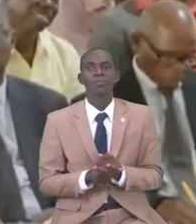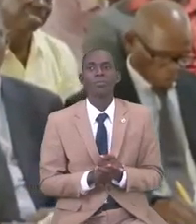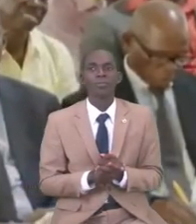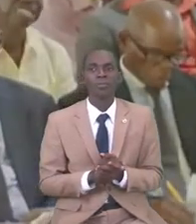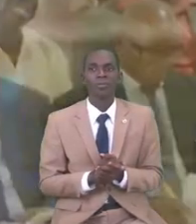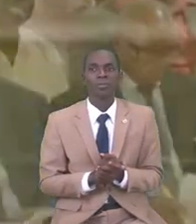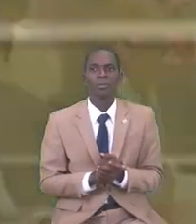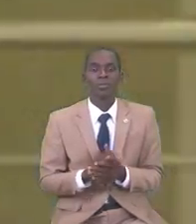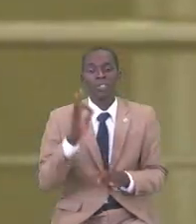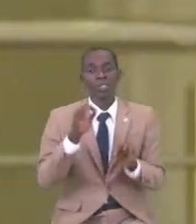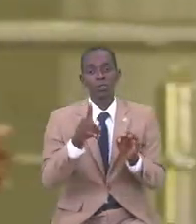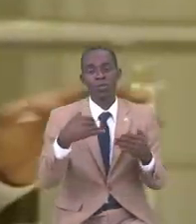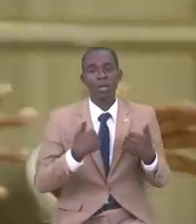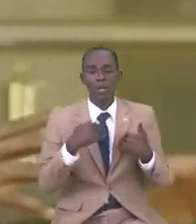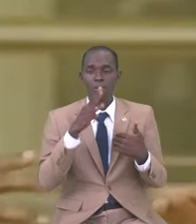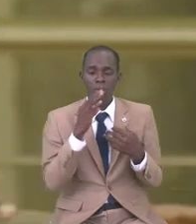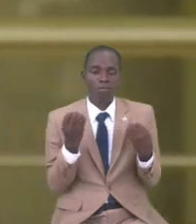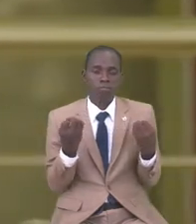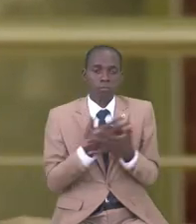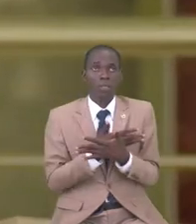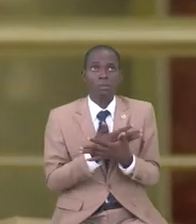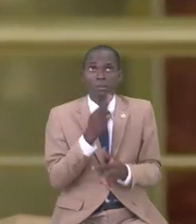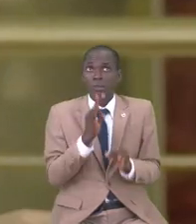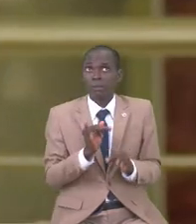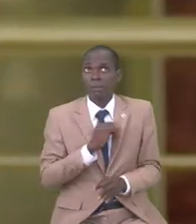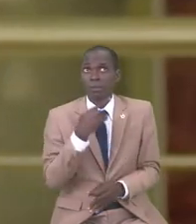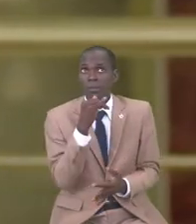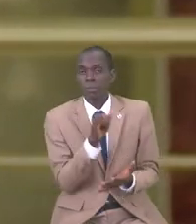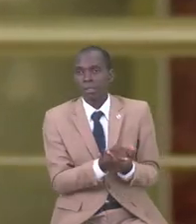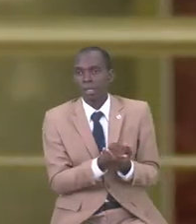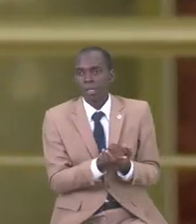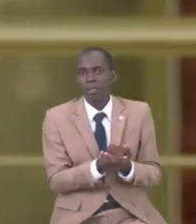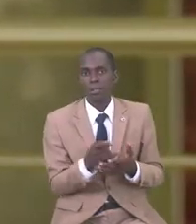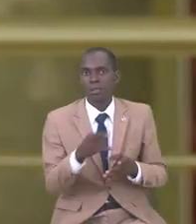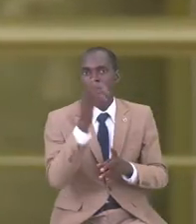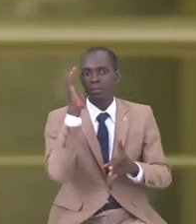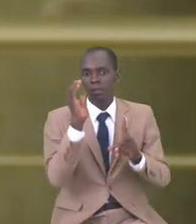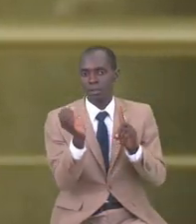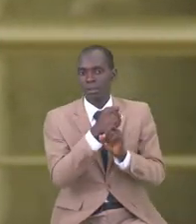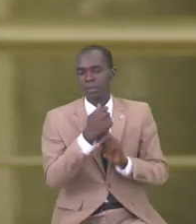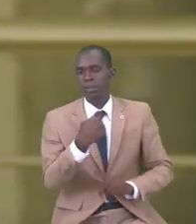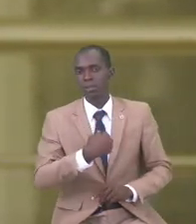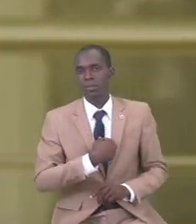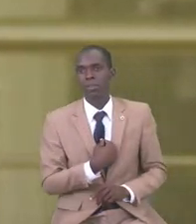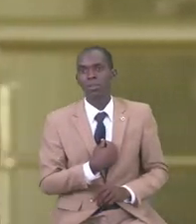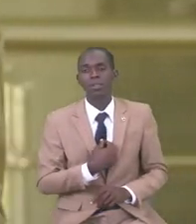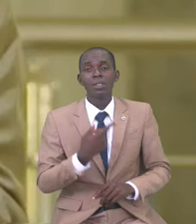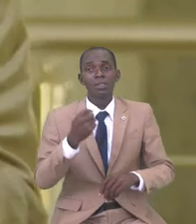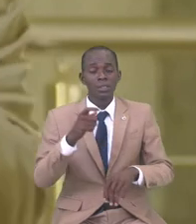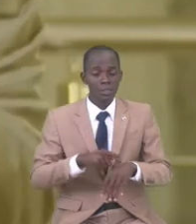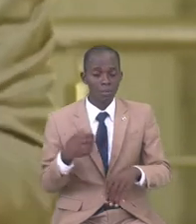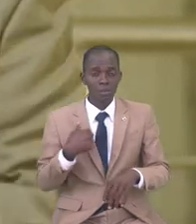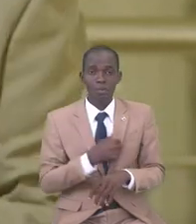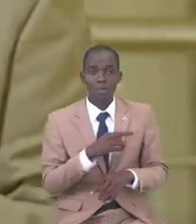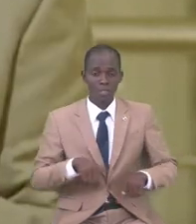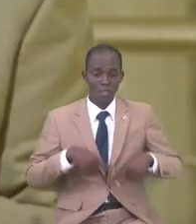If you have been afraid, if I say that, you lay hands on me, the time we live now